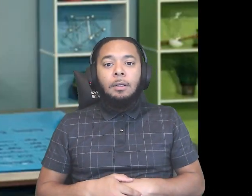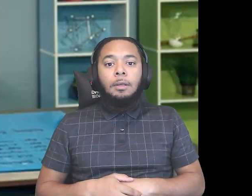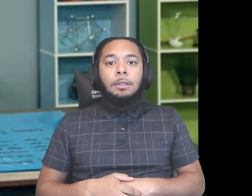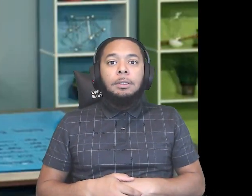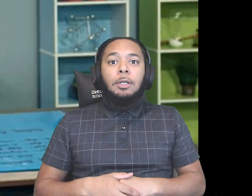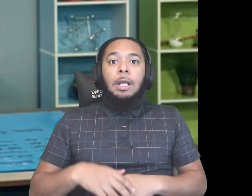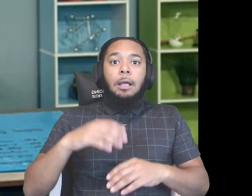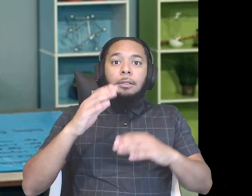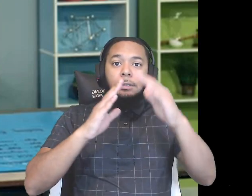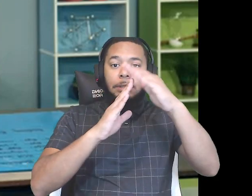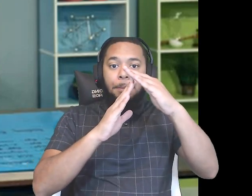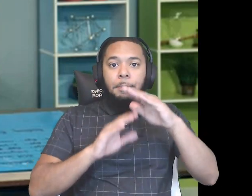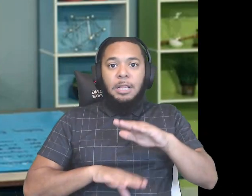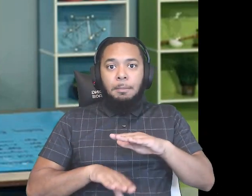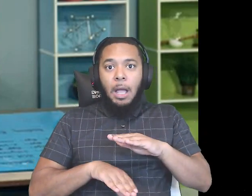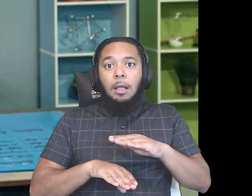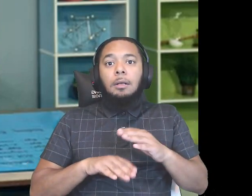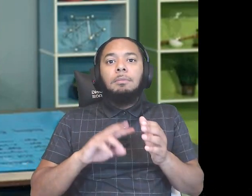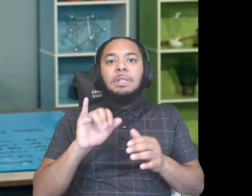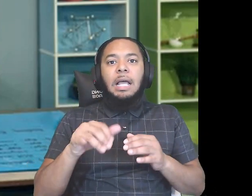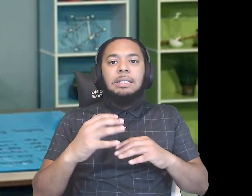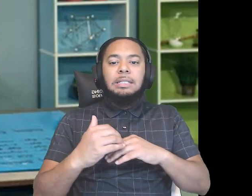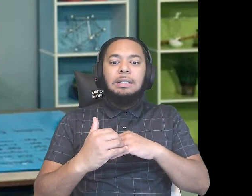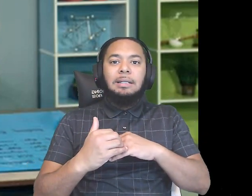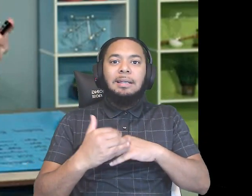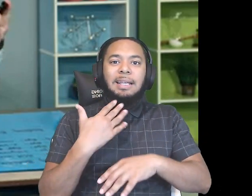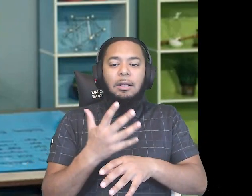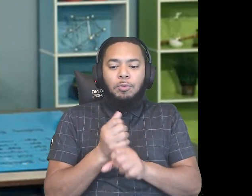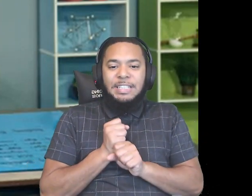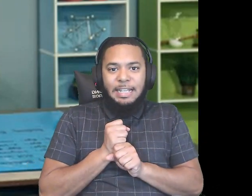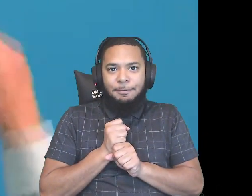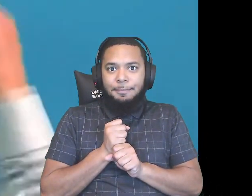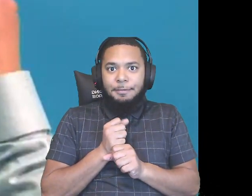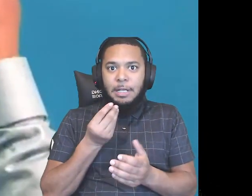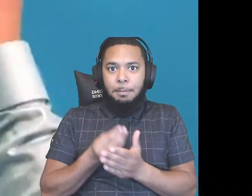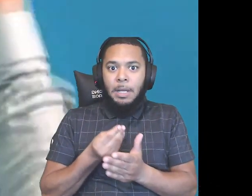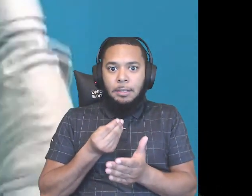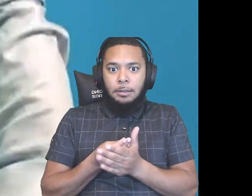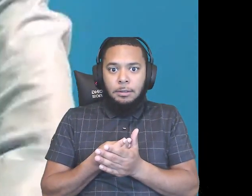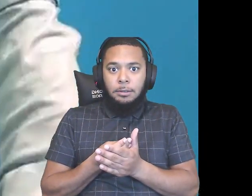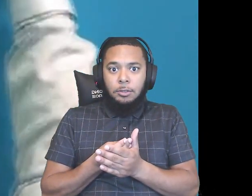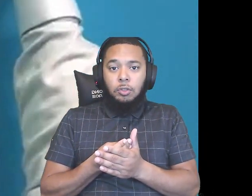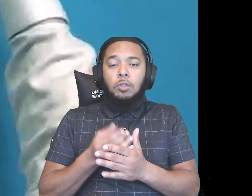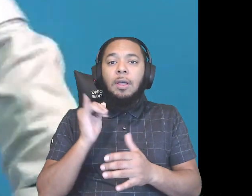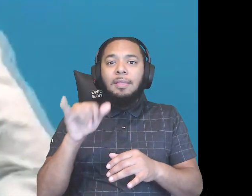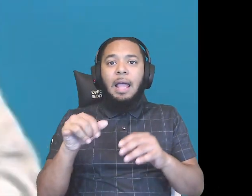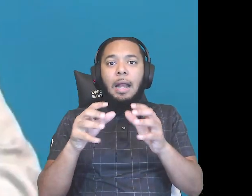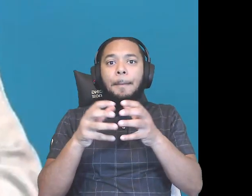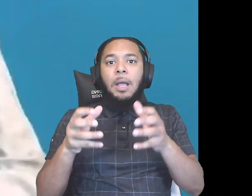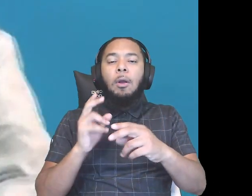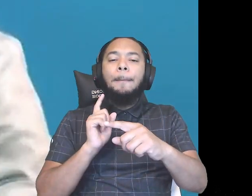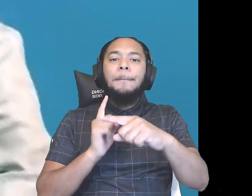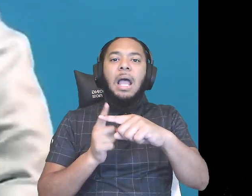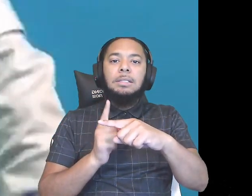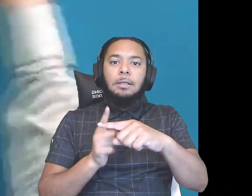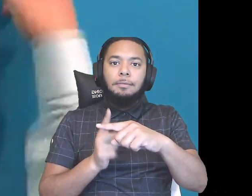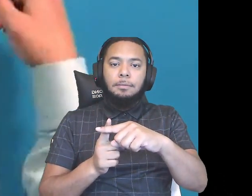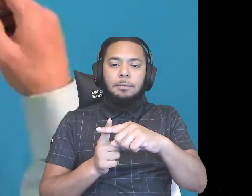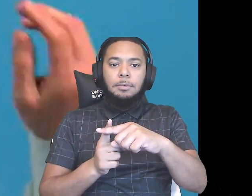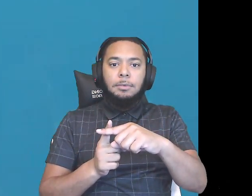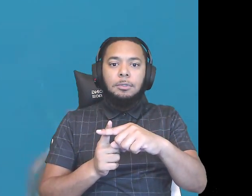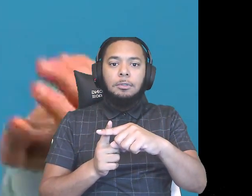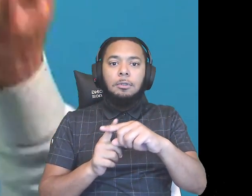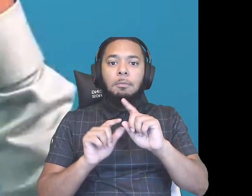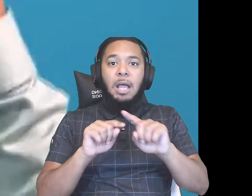money that, uh, that's received. So that's positive. These outgoing ones in the